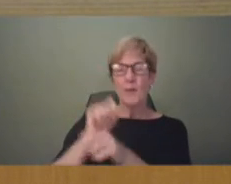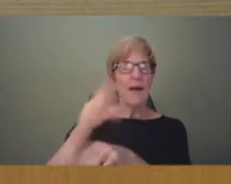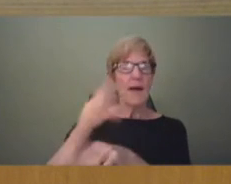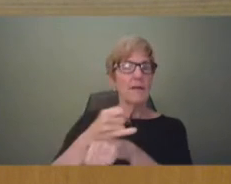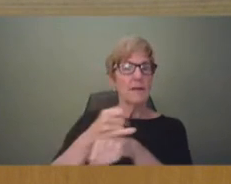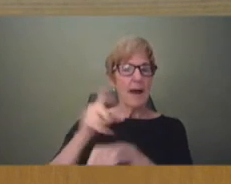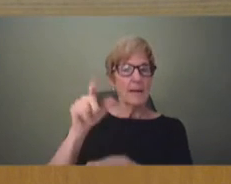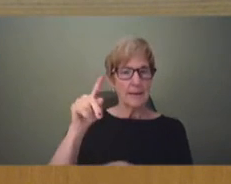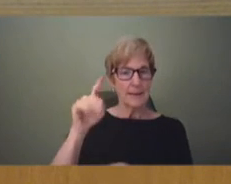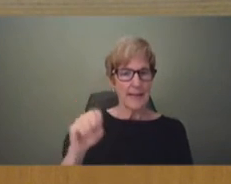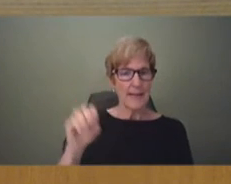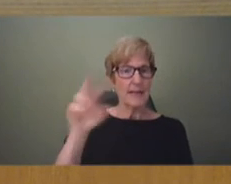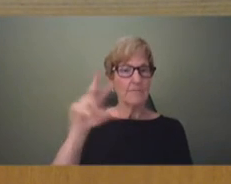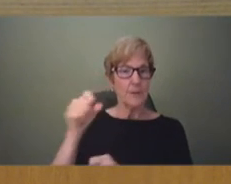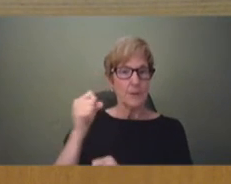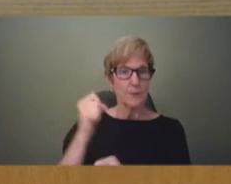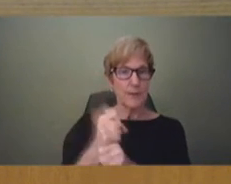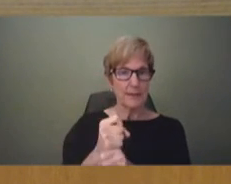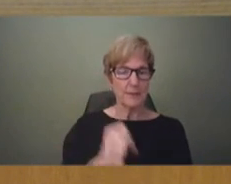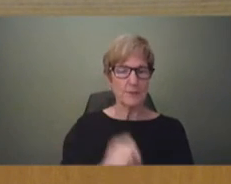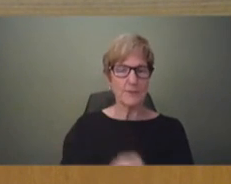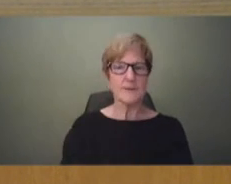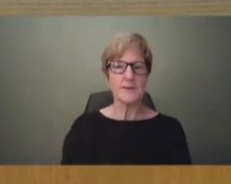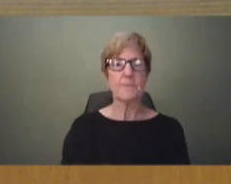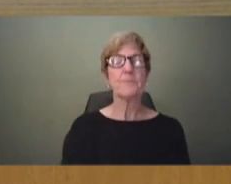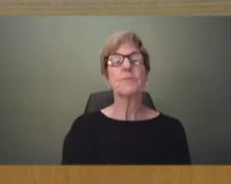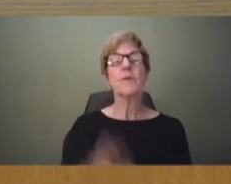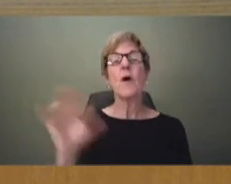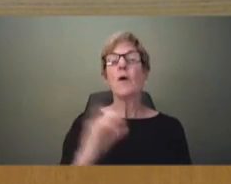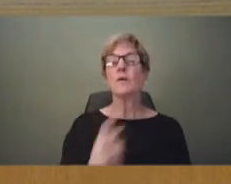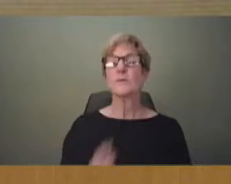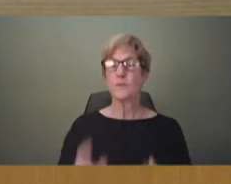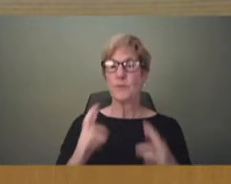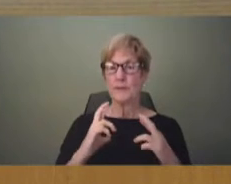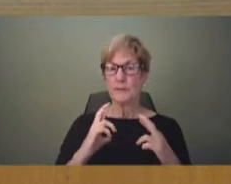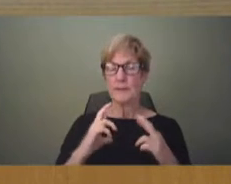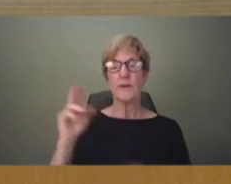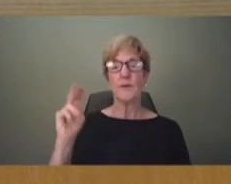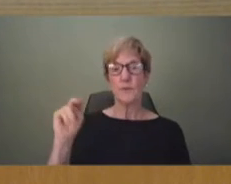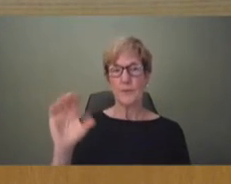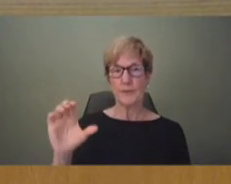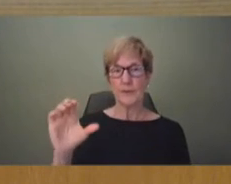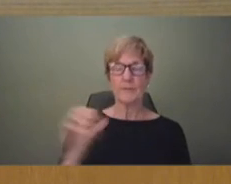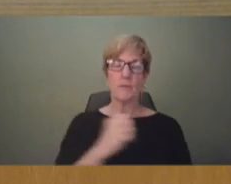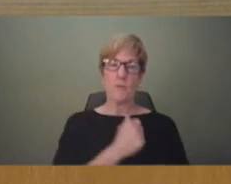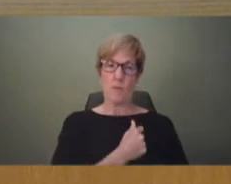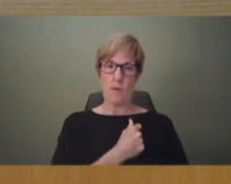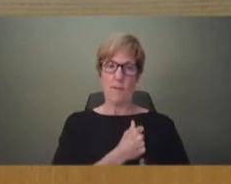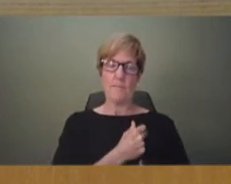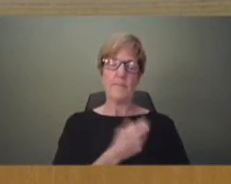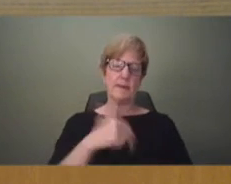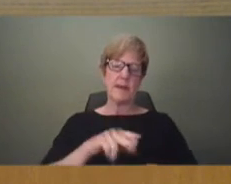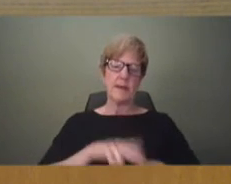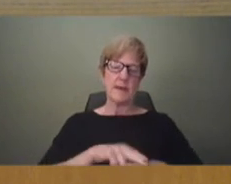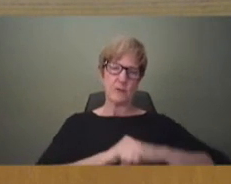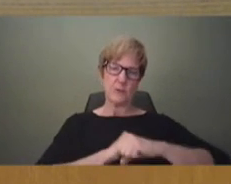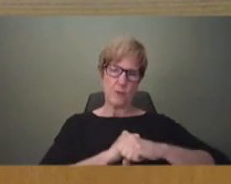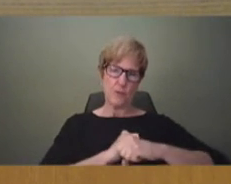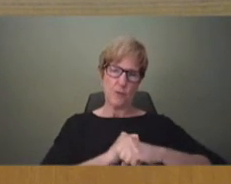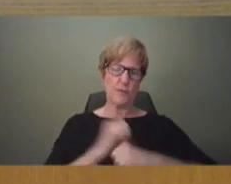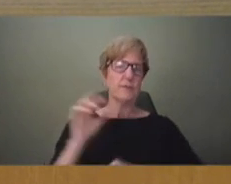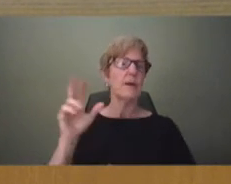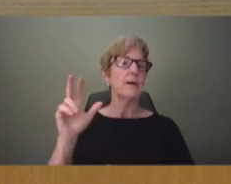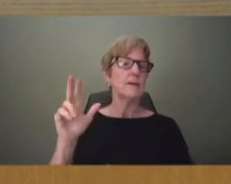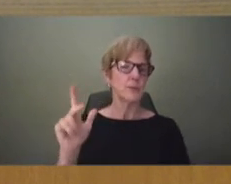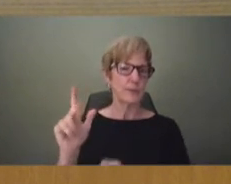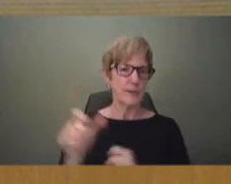30 years he also retired from the North Carolina Army National Guard after 23